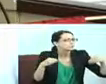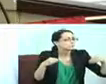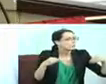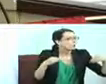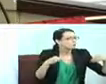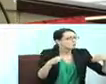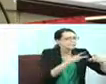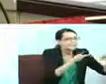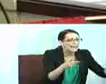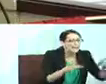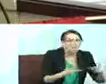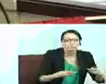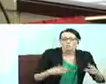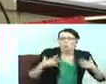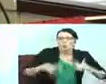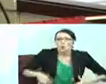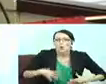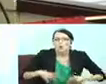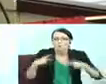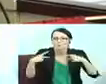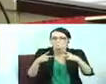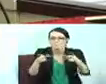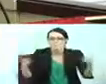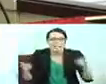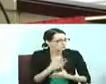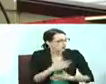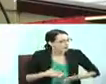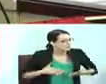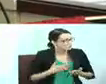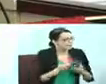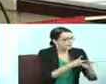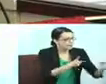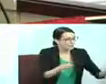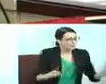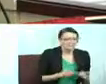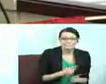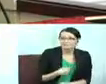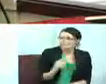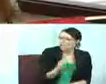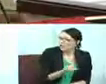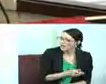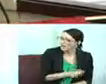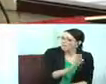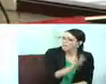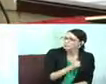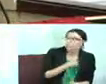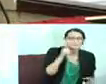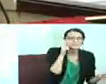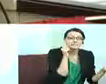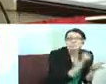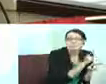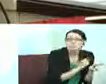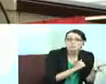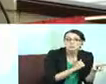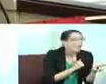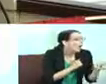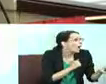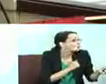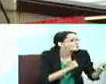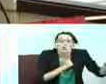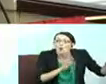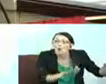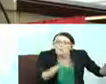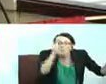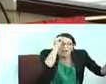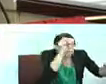clothing market or an entertaining place and they said, oh, is that your sister? Is that your